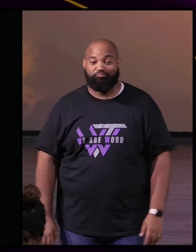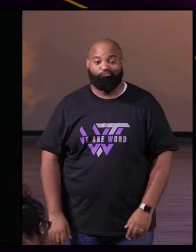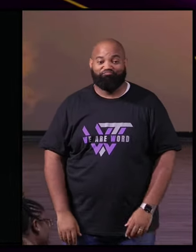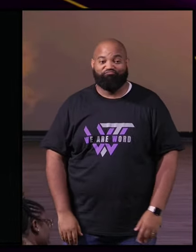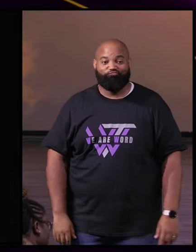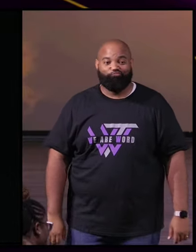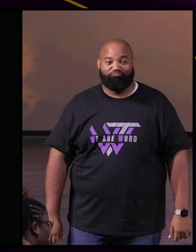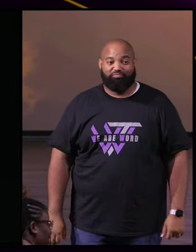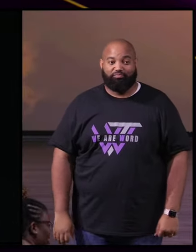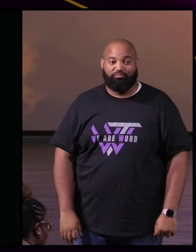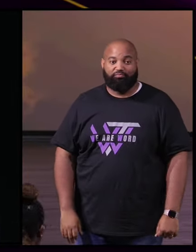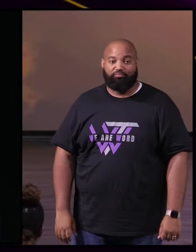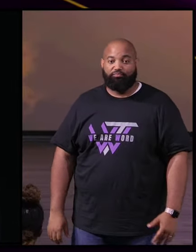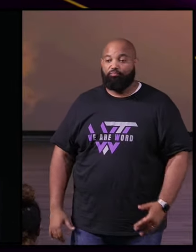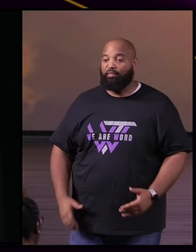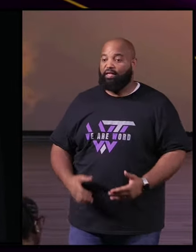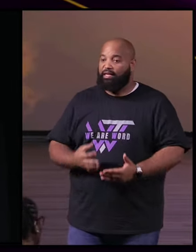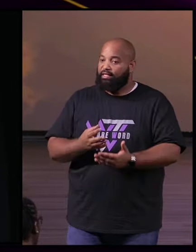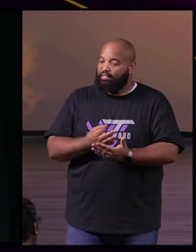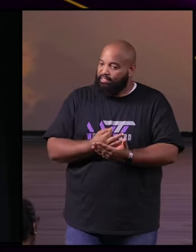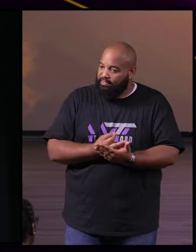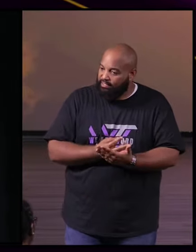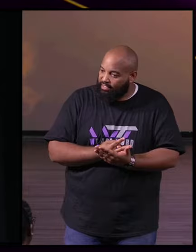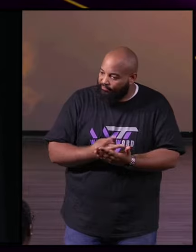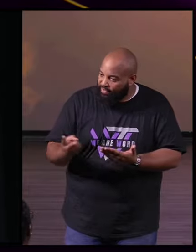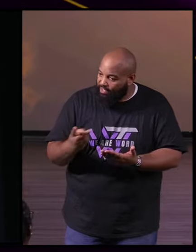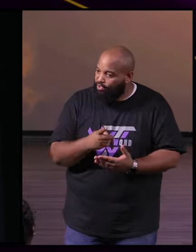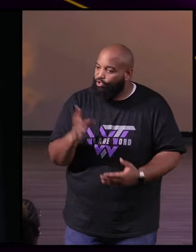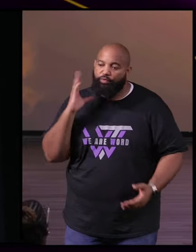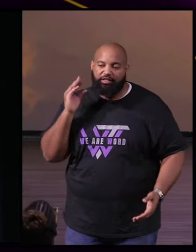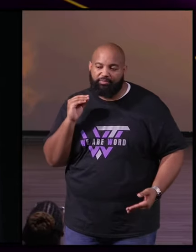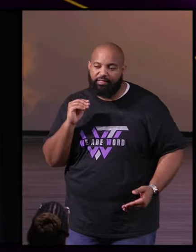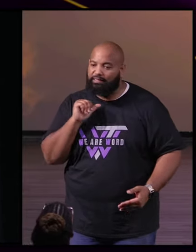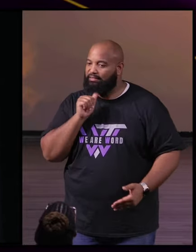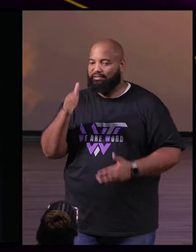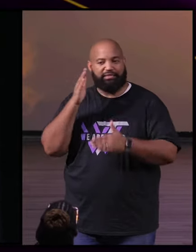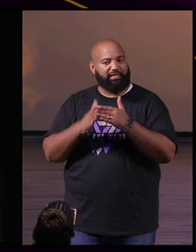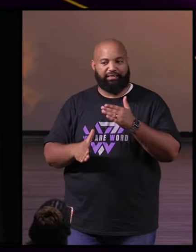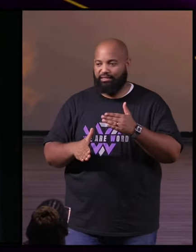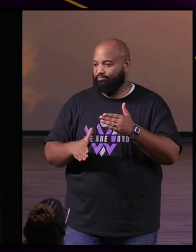This failure is not final.